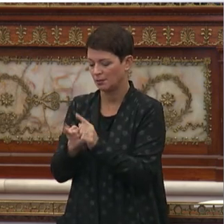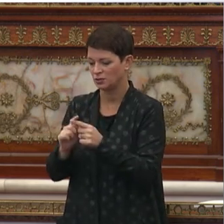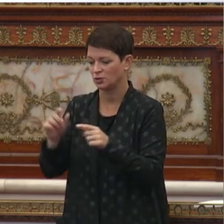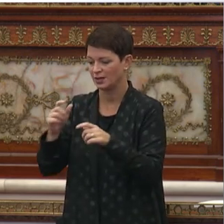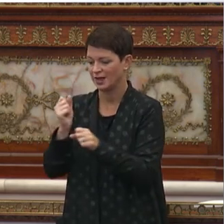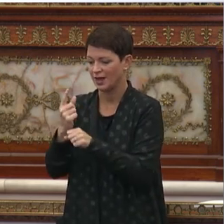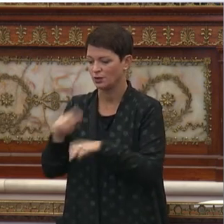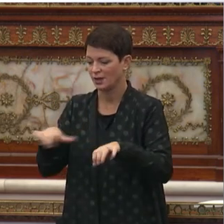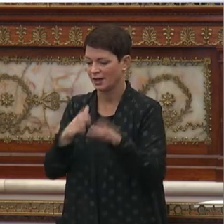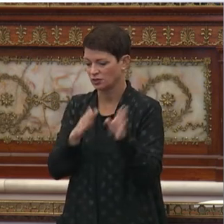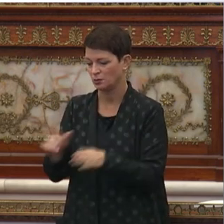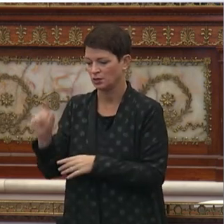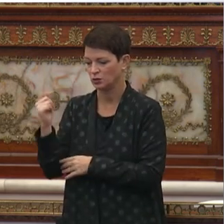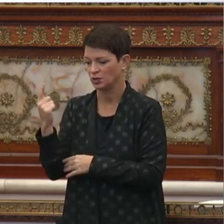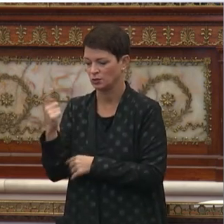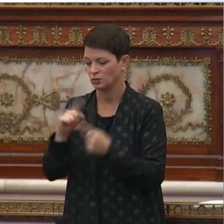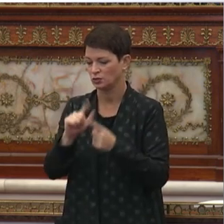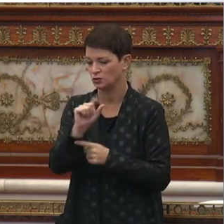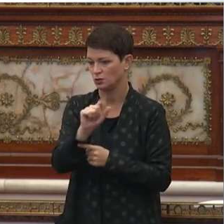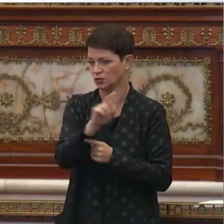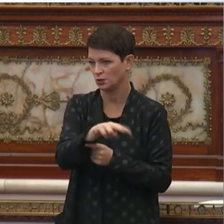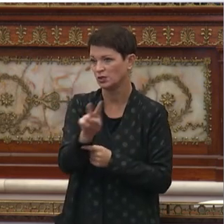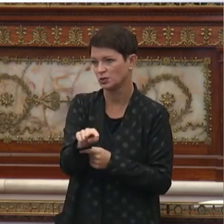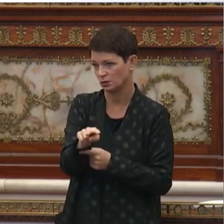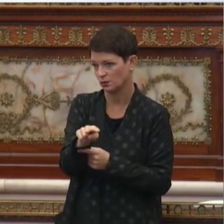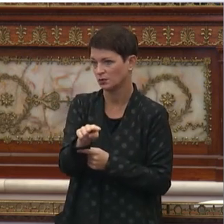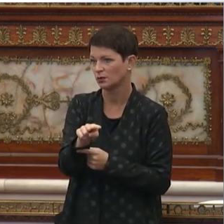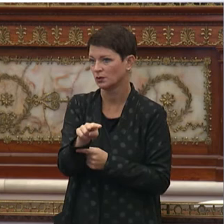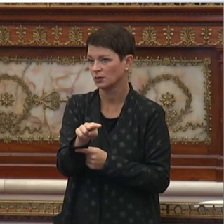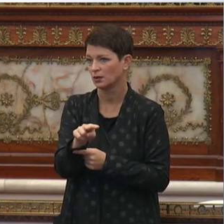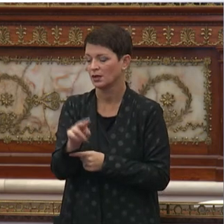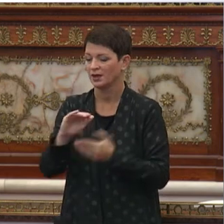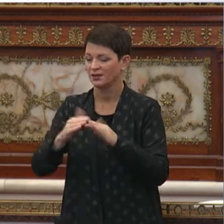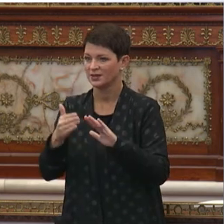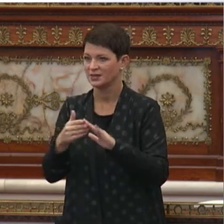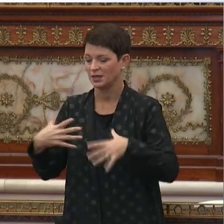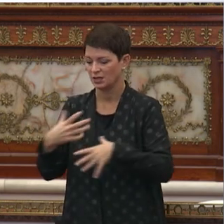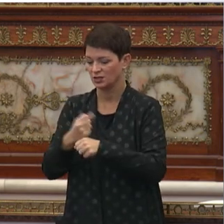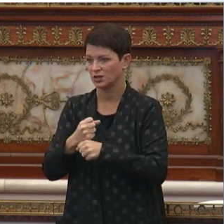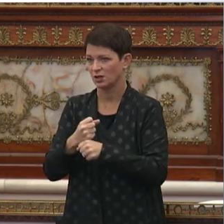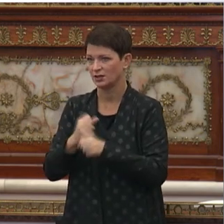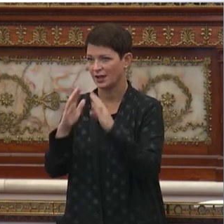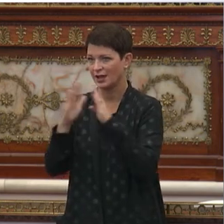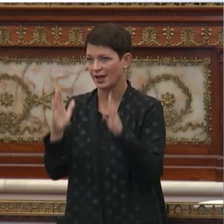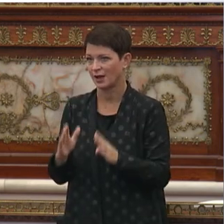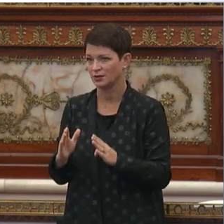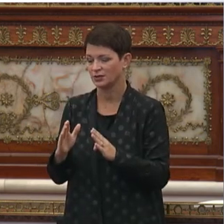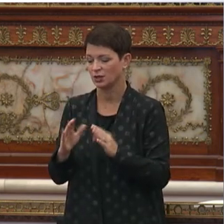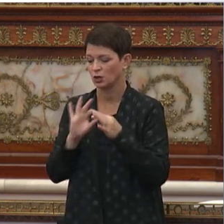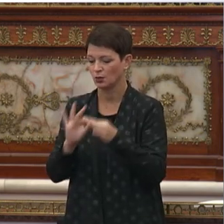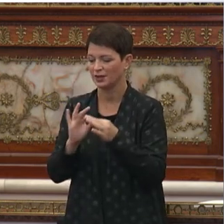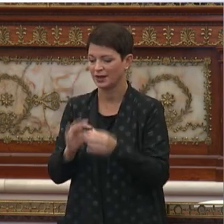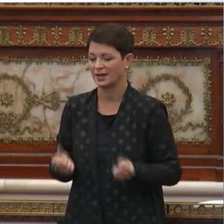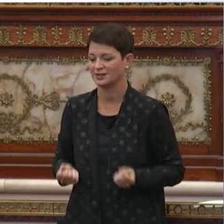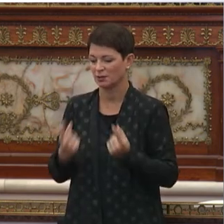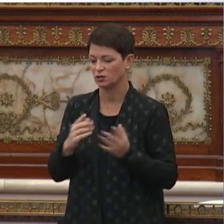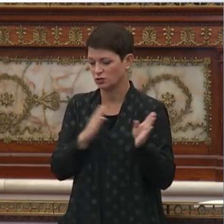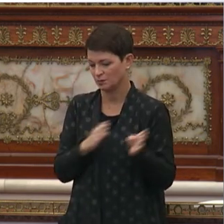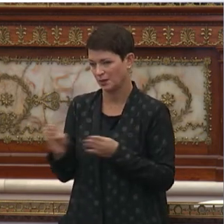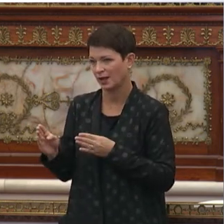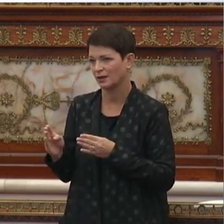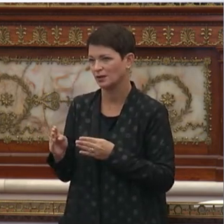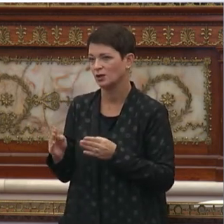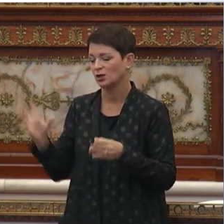Action Plan 2021 through 2022, the city's consolidated housing and housing related expenditures plan